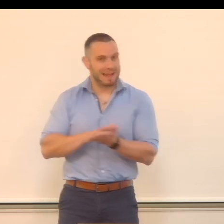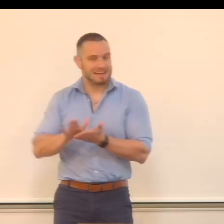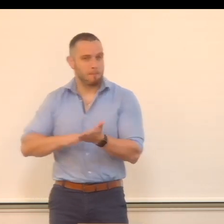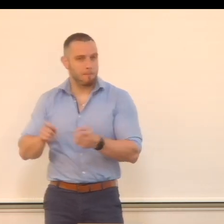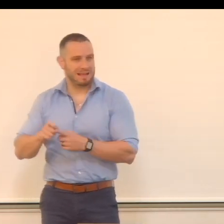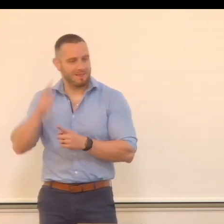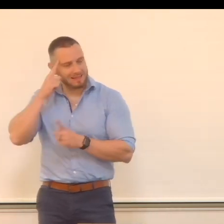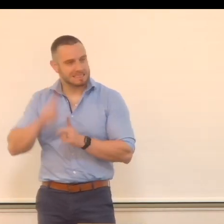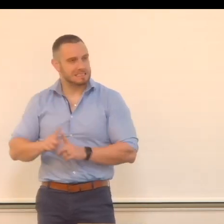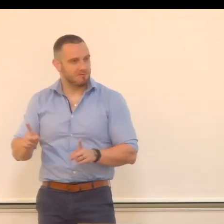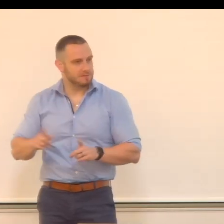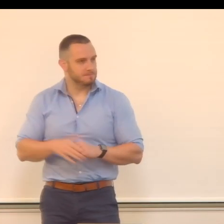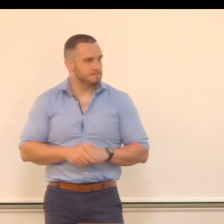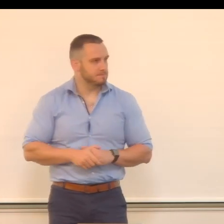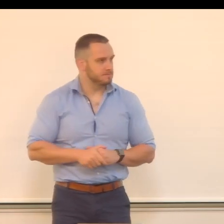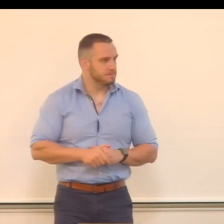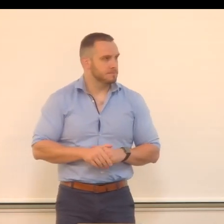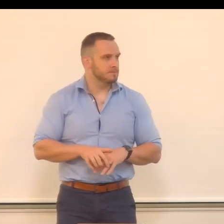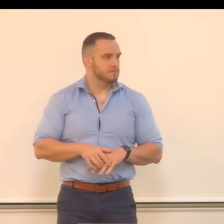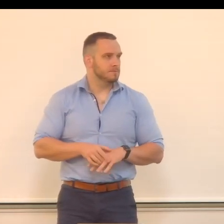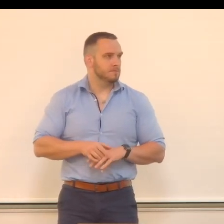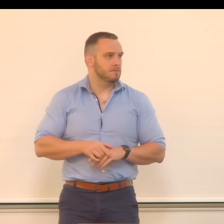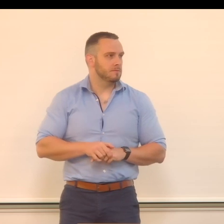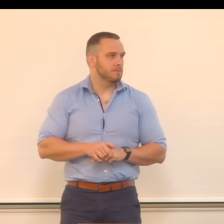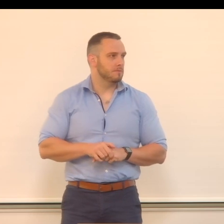HMP. Okay, so HMP doesn't require